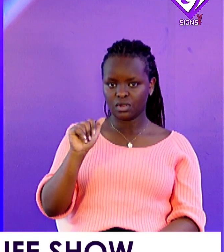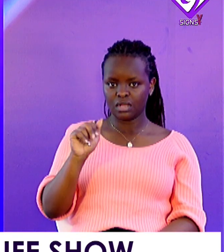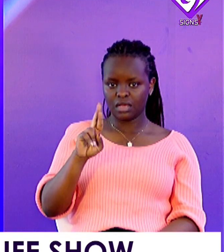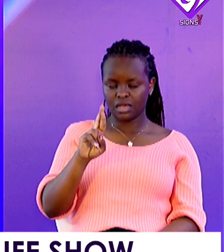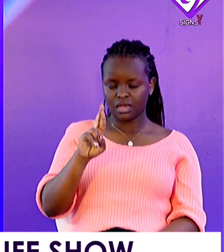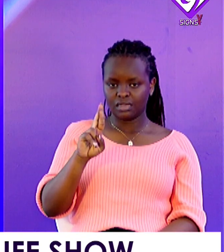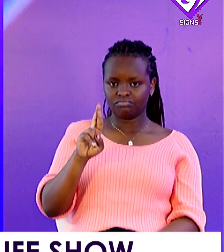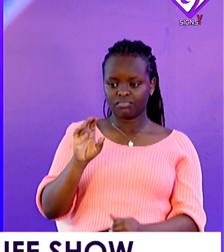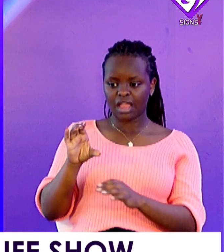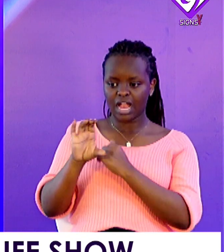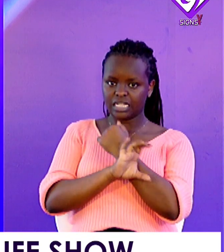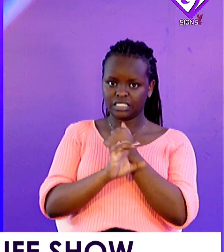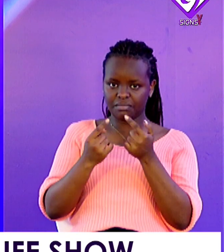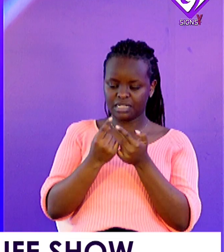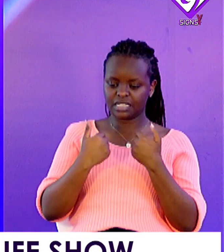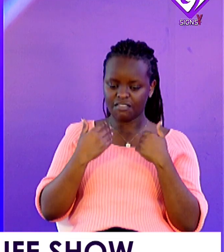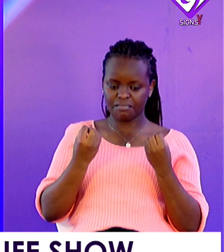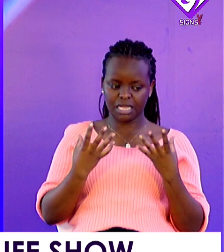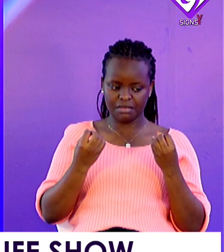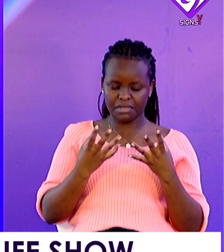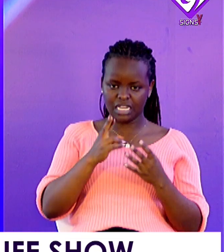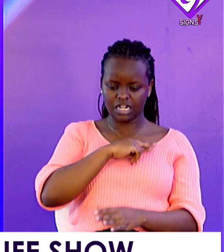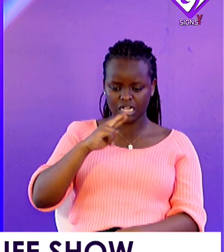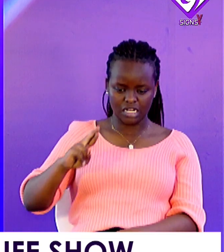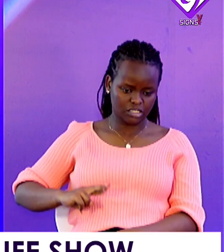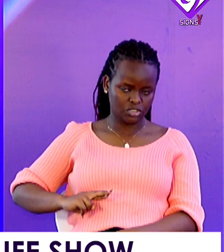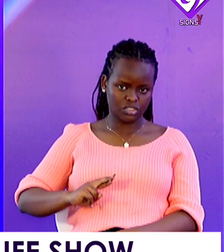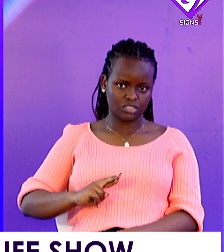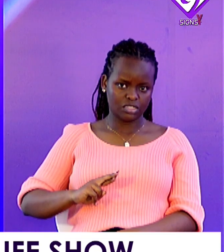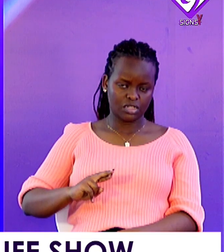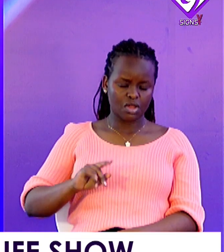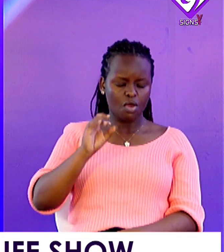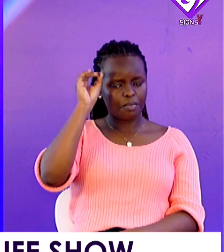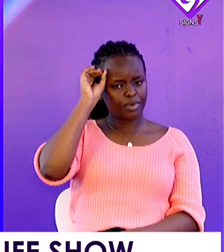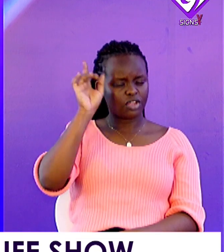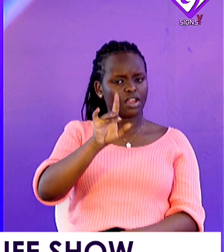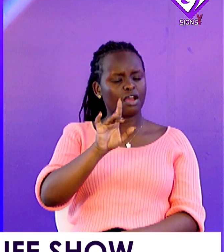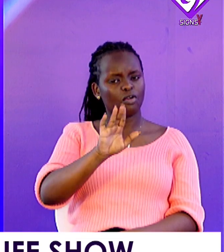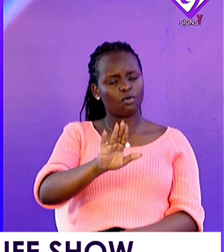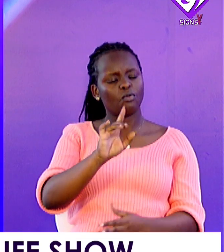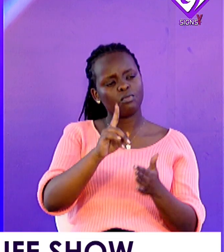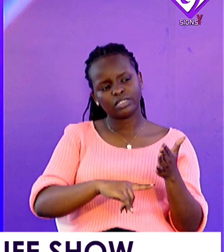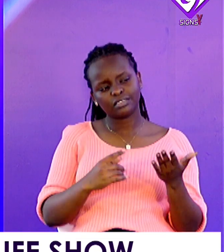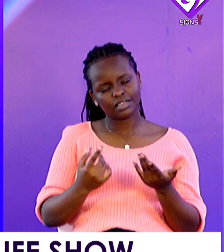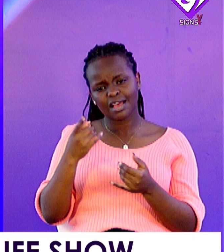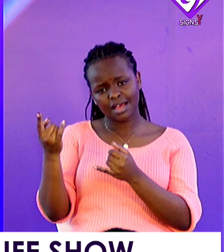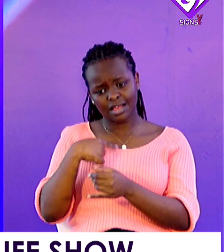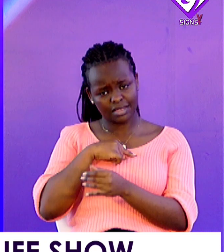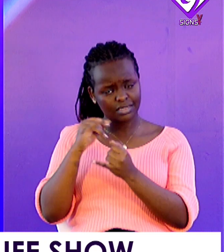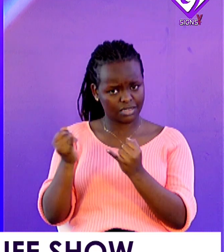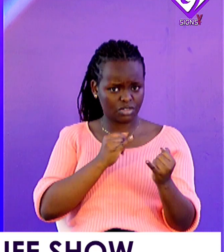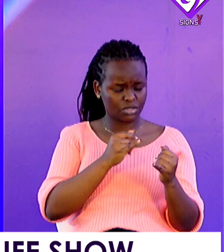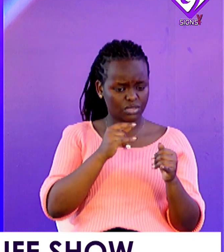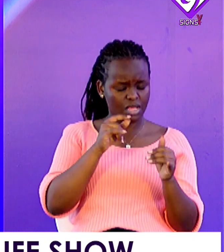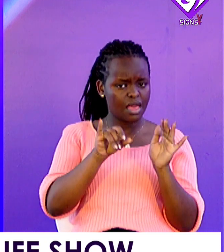religions, right? So to curtail, what's your opinion? Should we bring in that